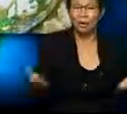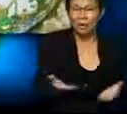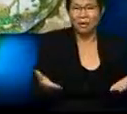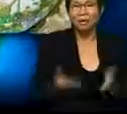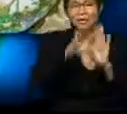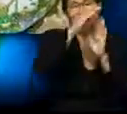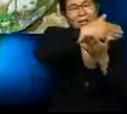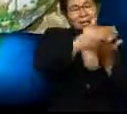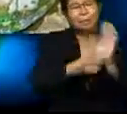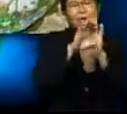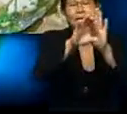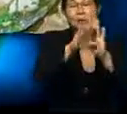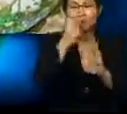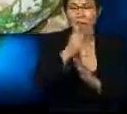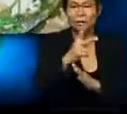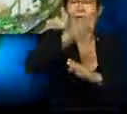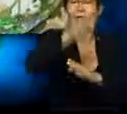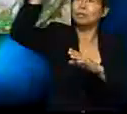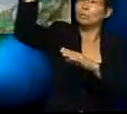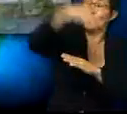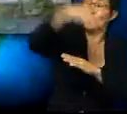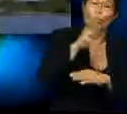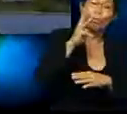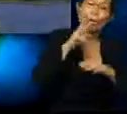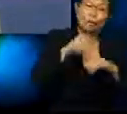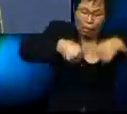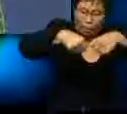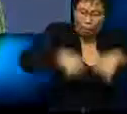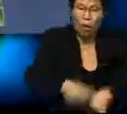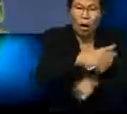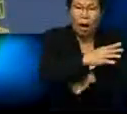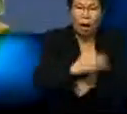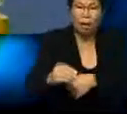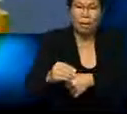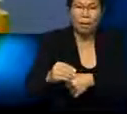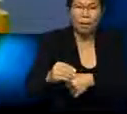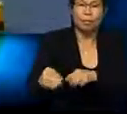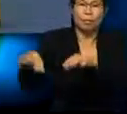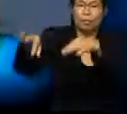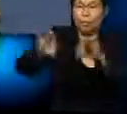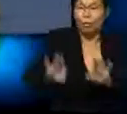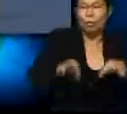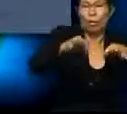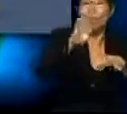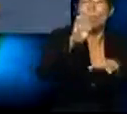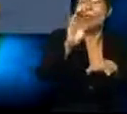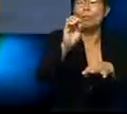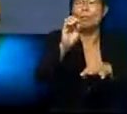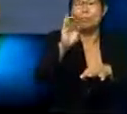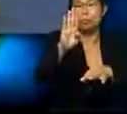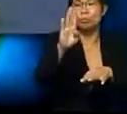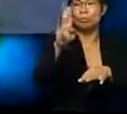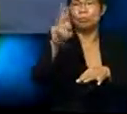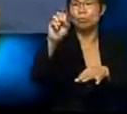some examples. The solar water pump and the buoy that floats on the sea to mark safe or